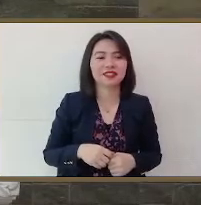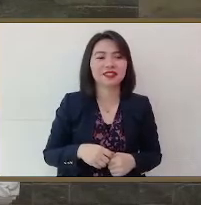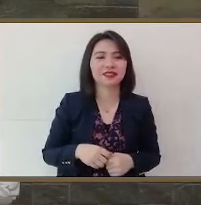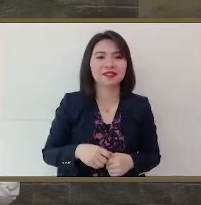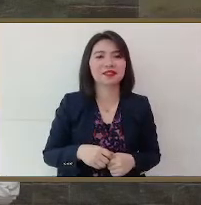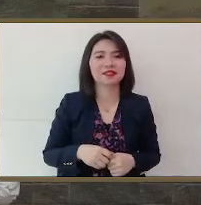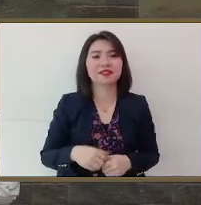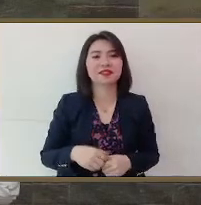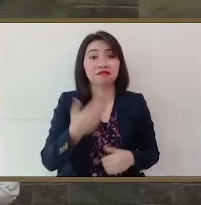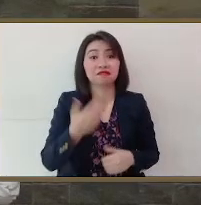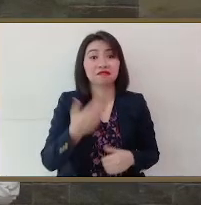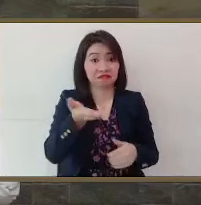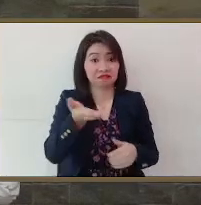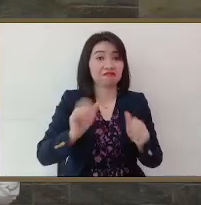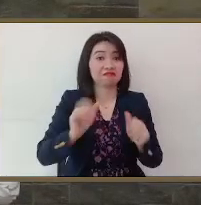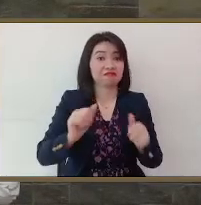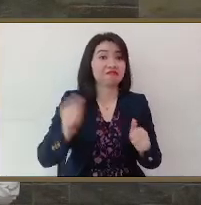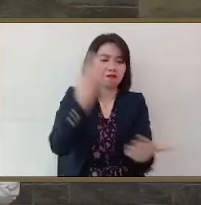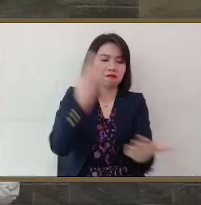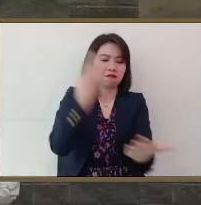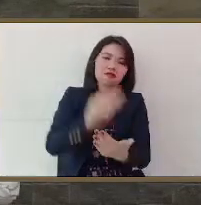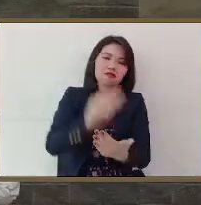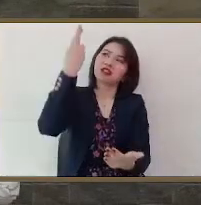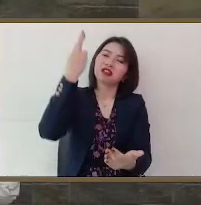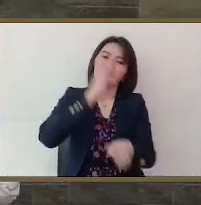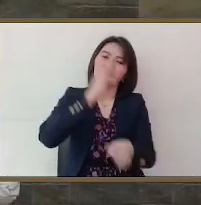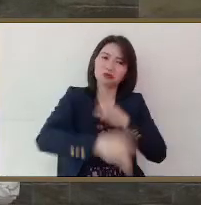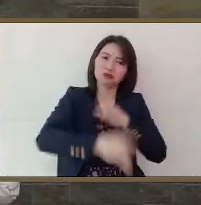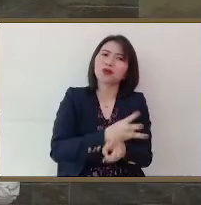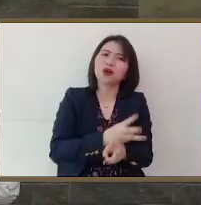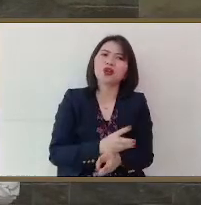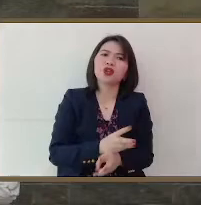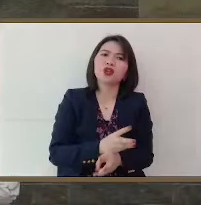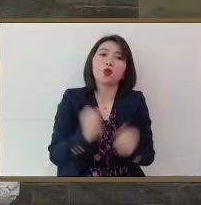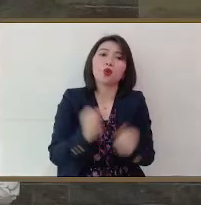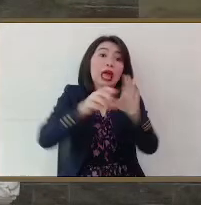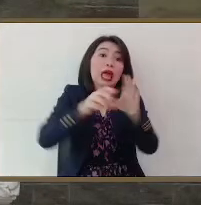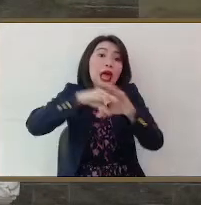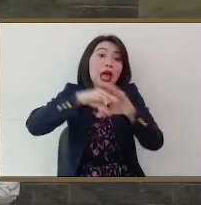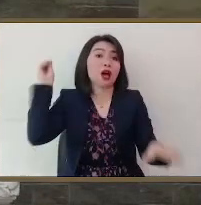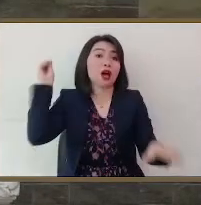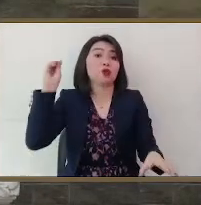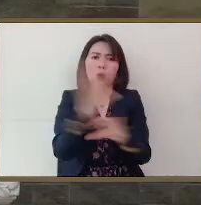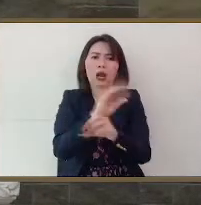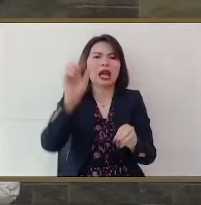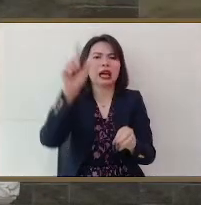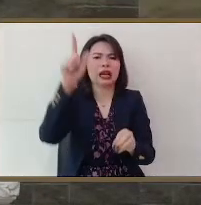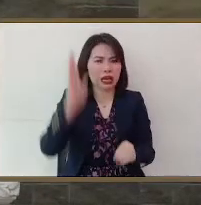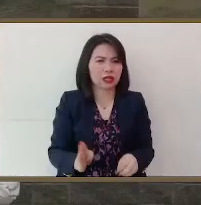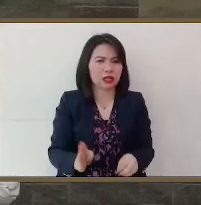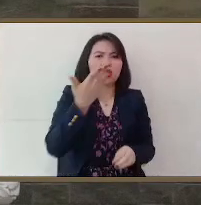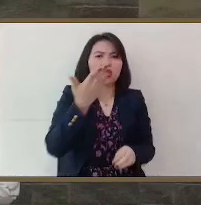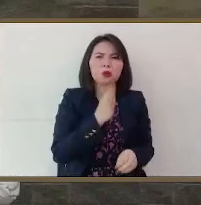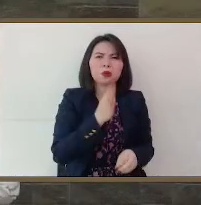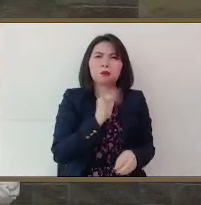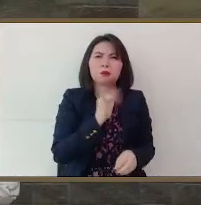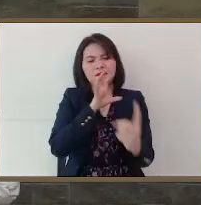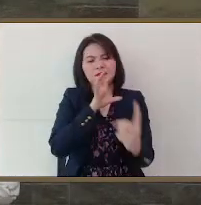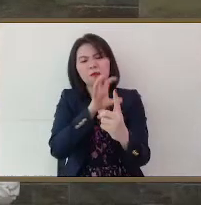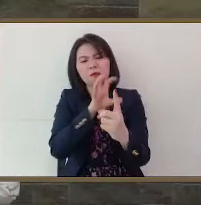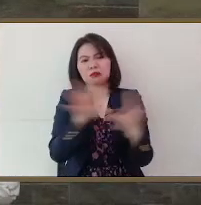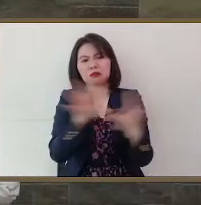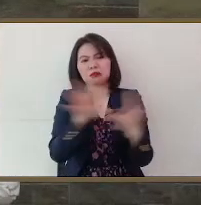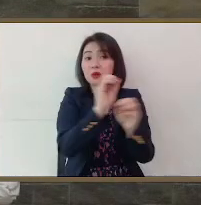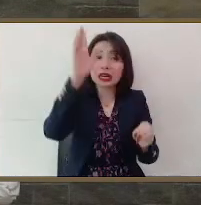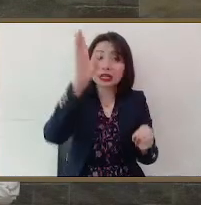You can have wealth without having God. You can be well known without having God. Pero ako po'y